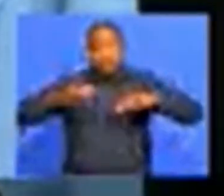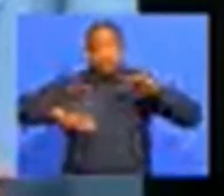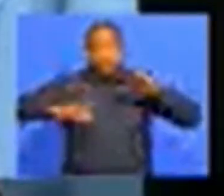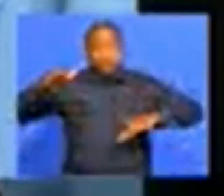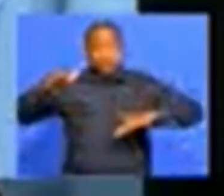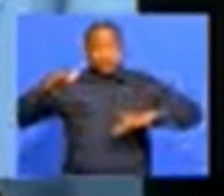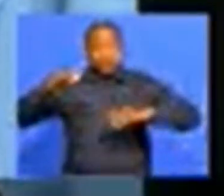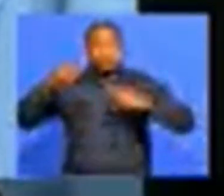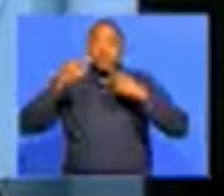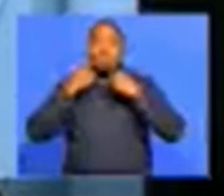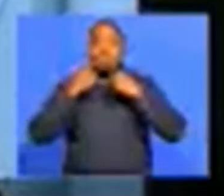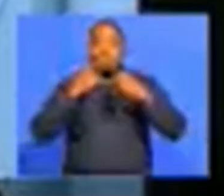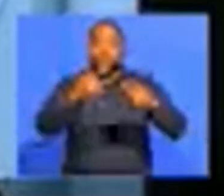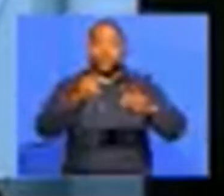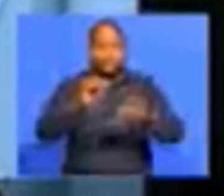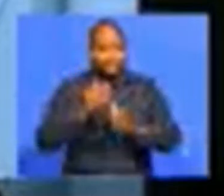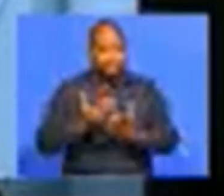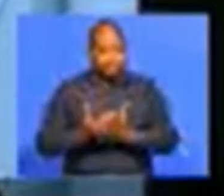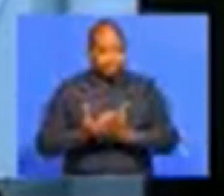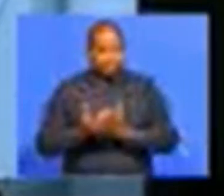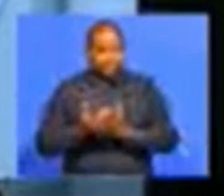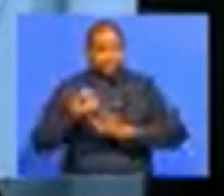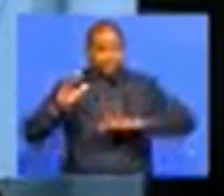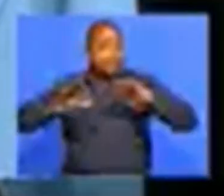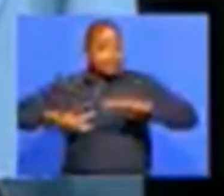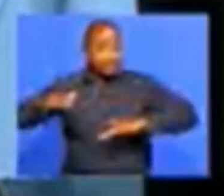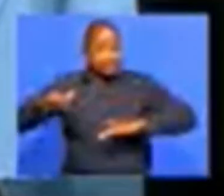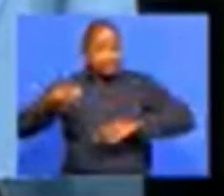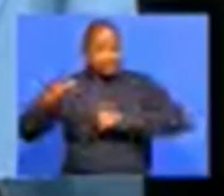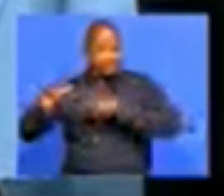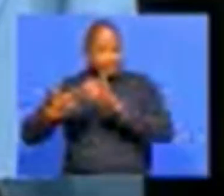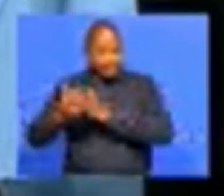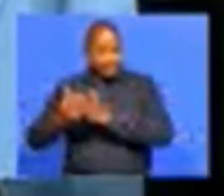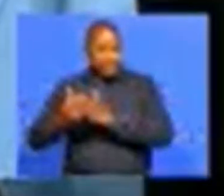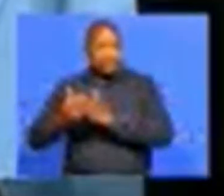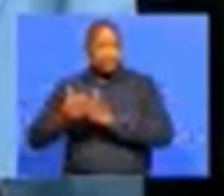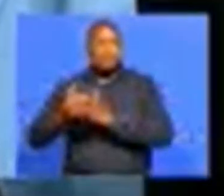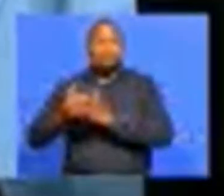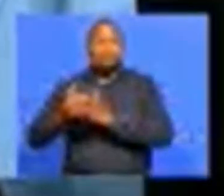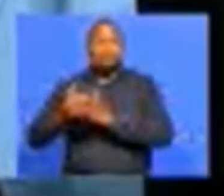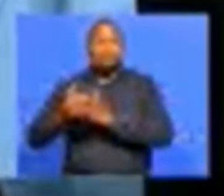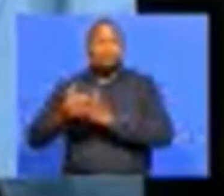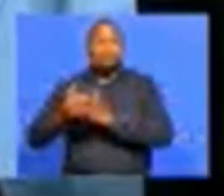is pleased to announce that our Bahamas agriculture and marine resources